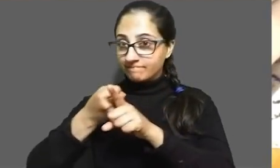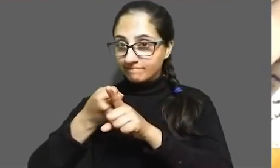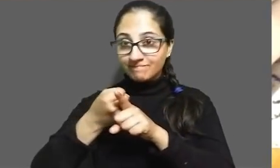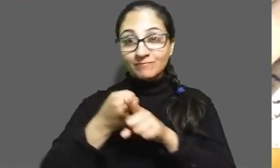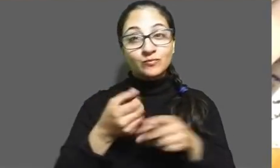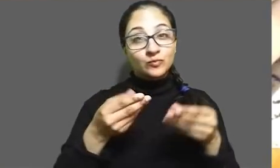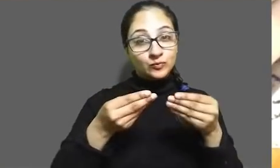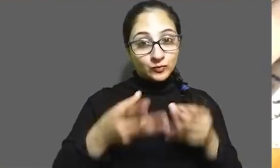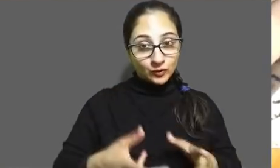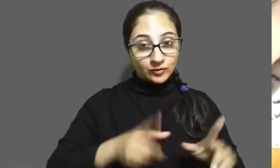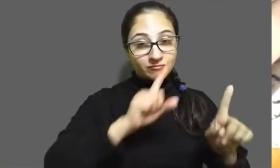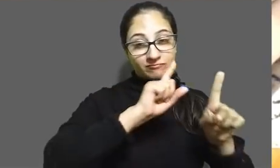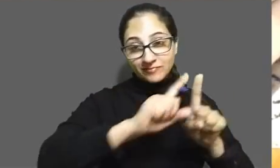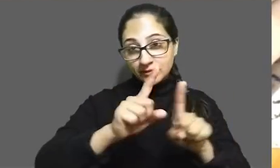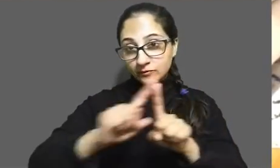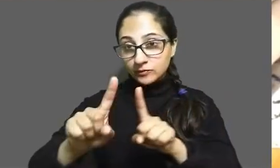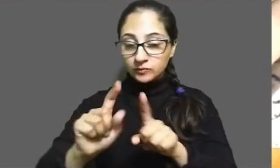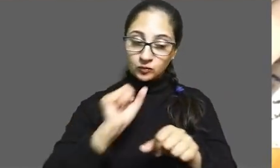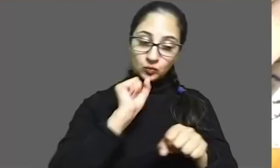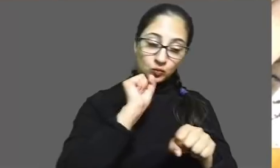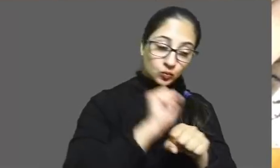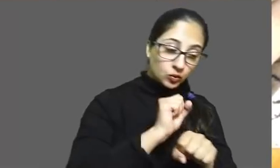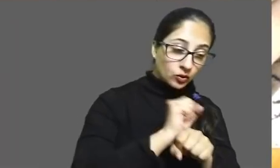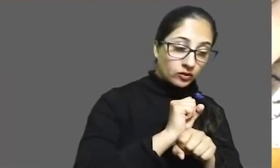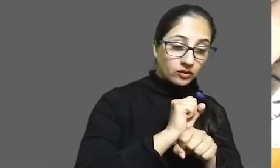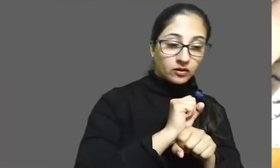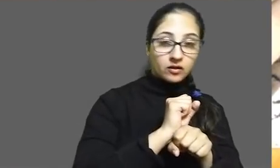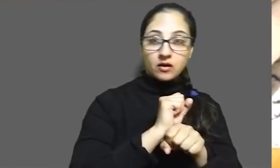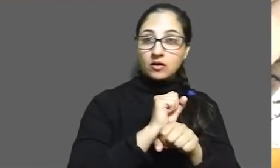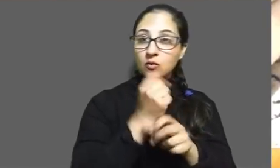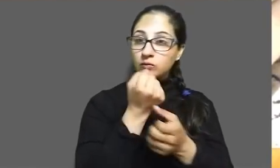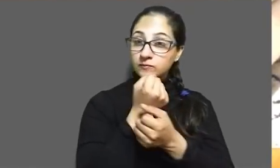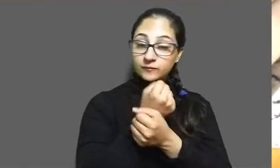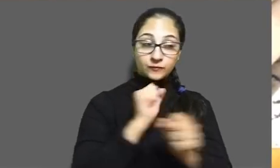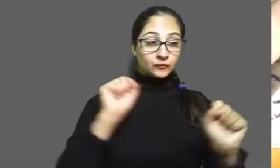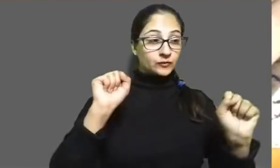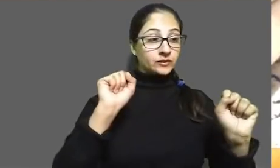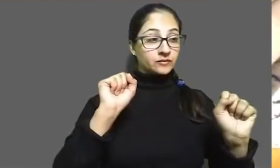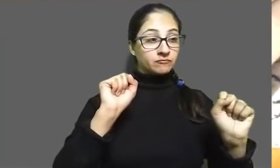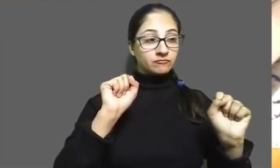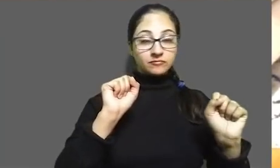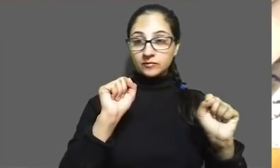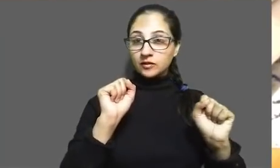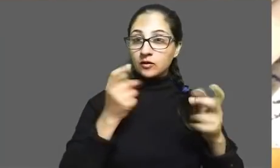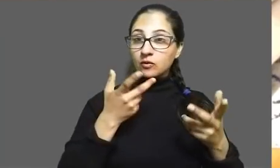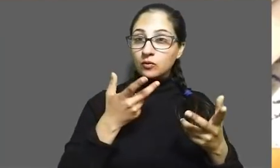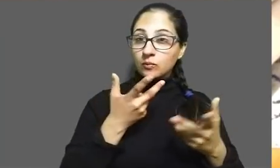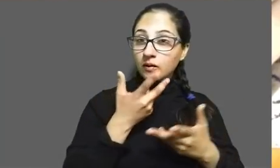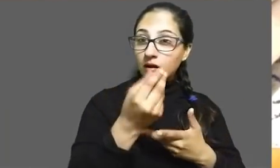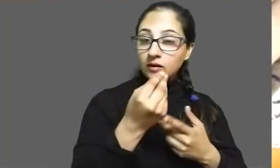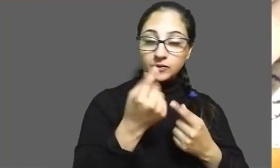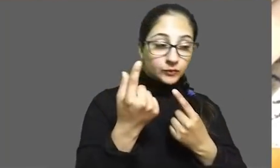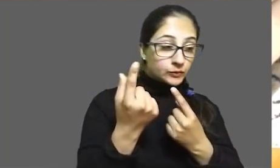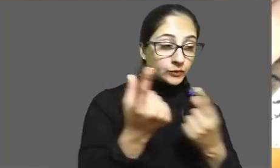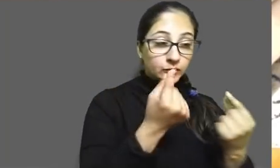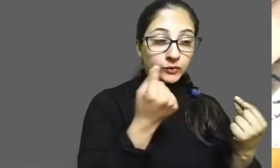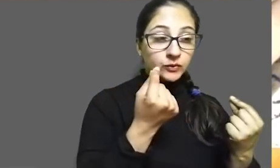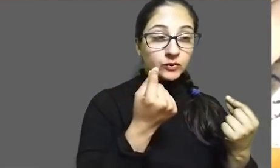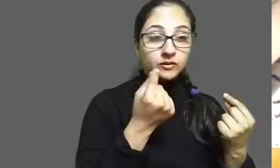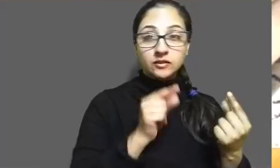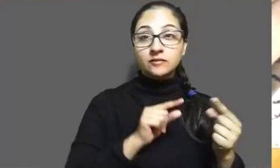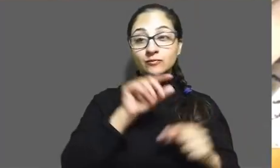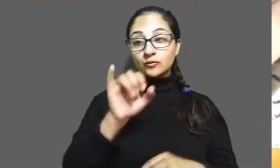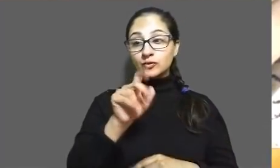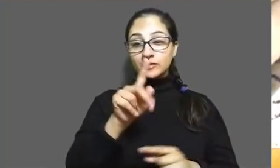or business, loss of freedom as we try to be a parent and a teacher at the same time. Loss of not being able to